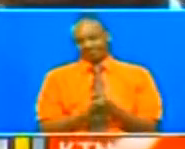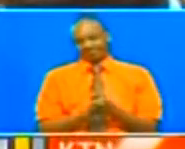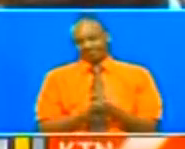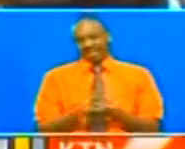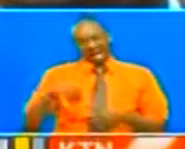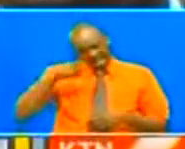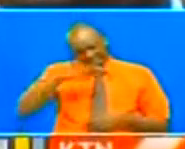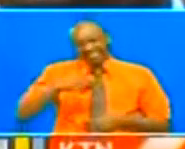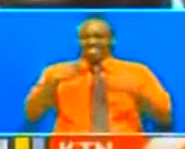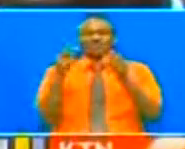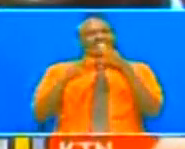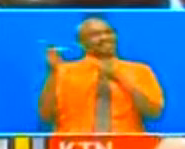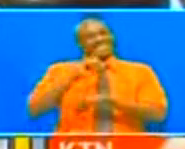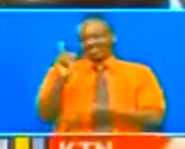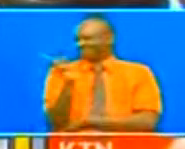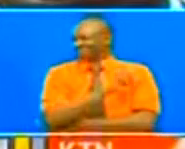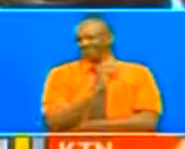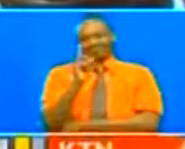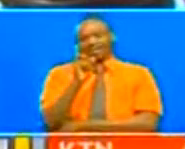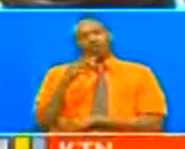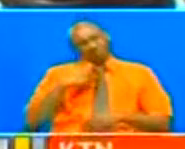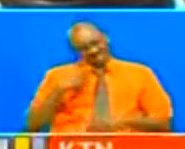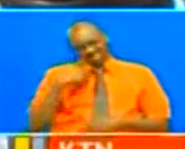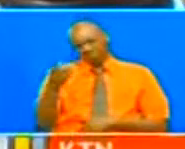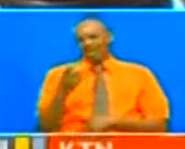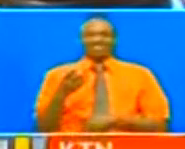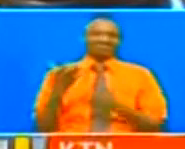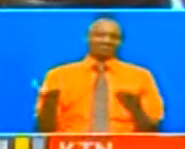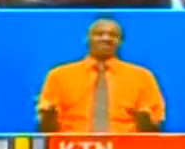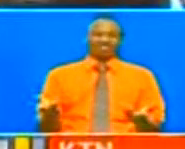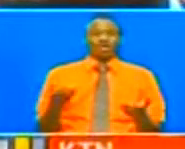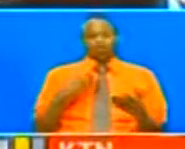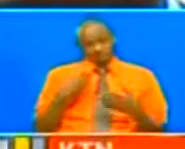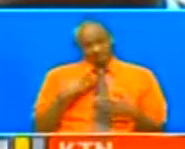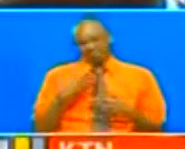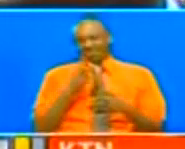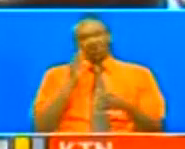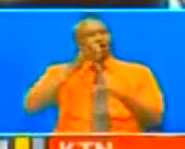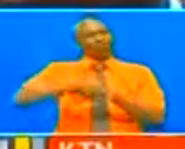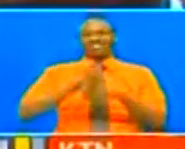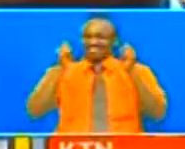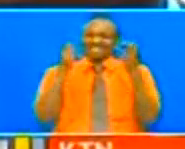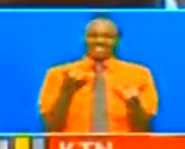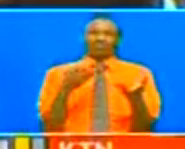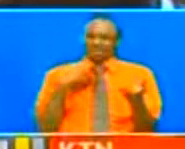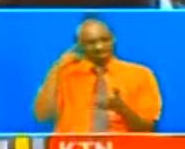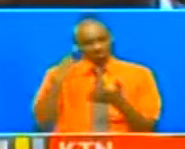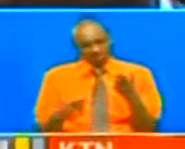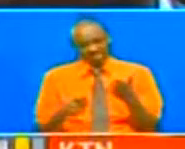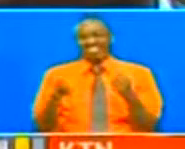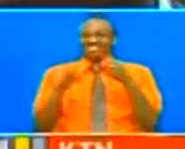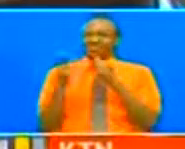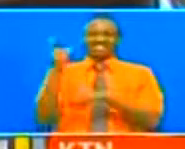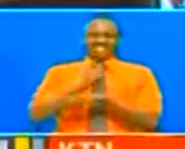even giving 7 days. This one is beyond a strike. It is beyond giving